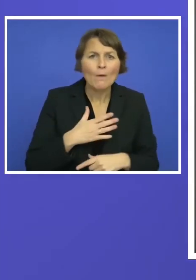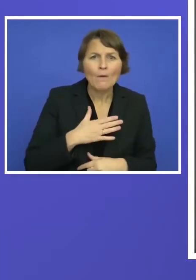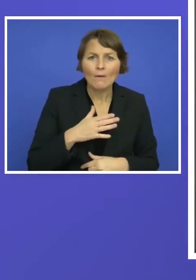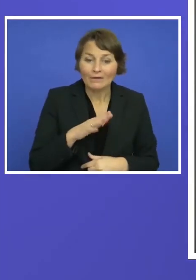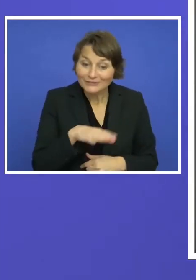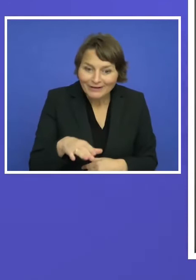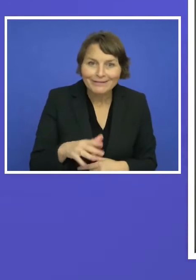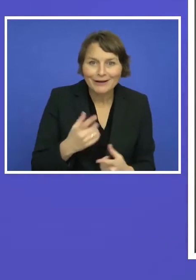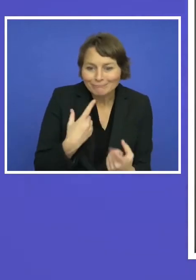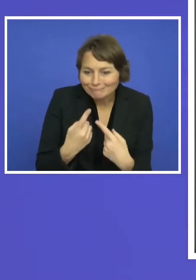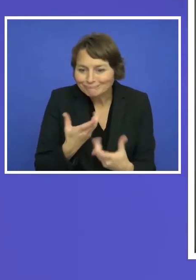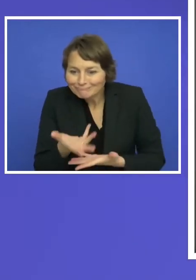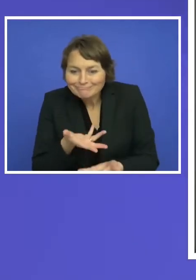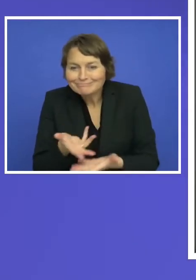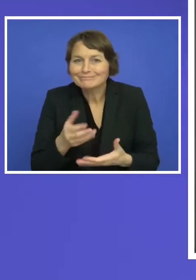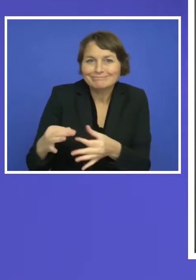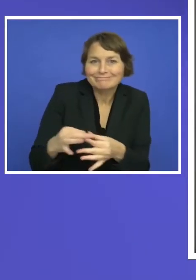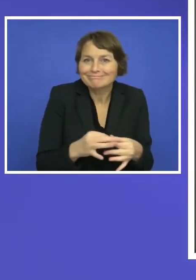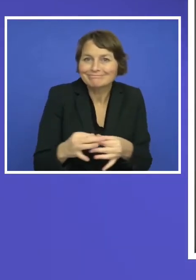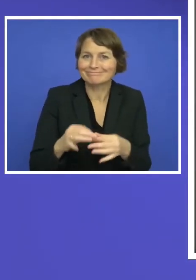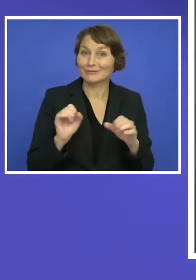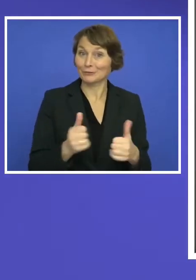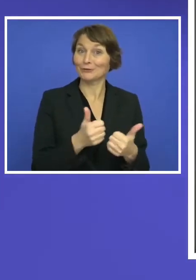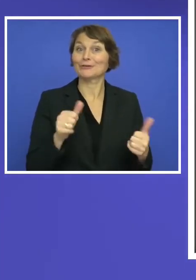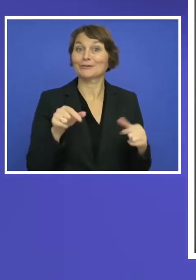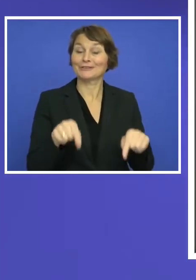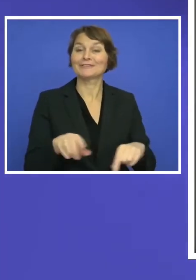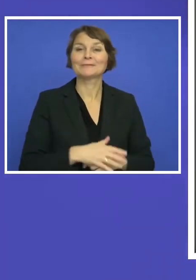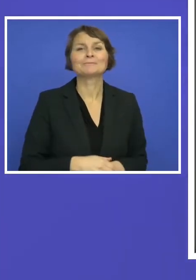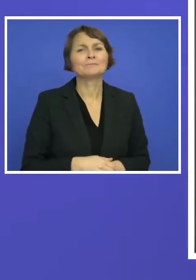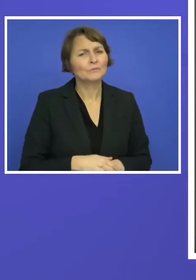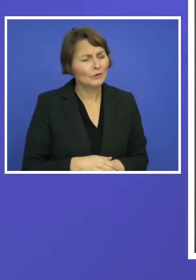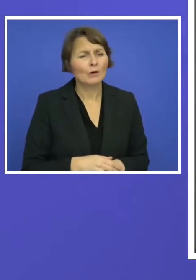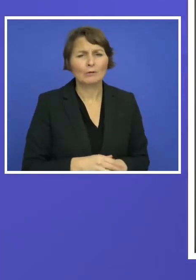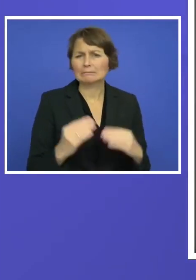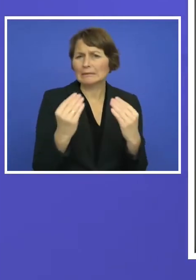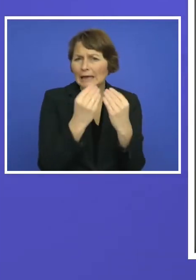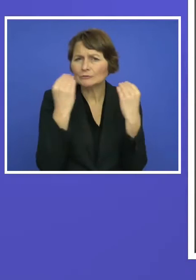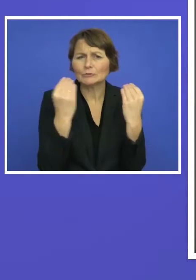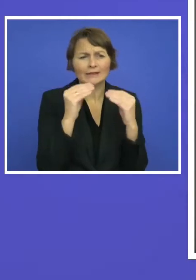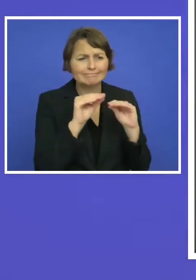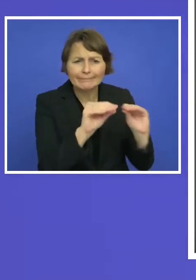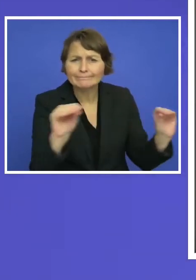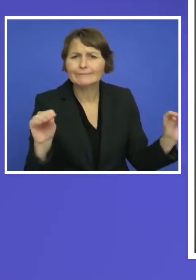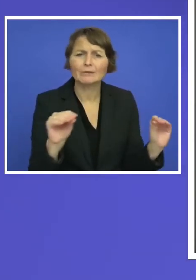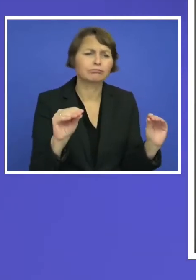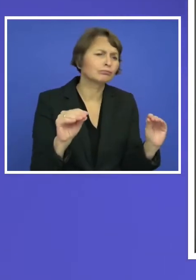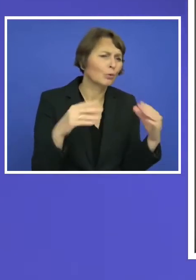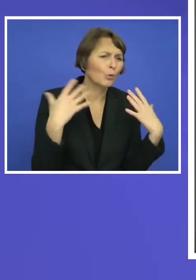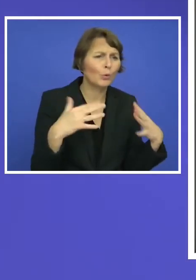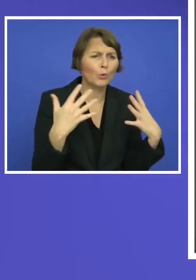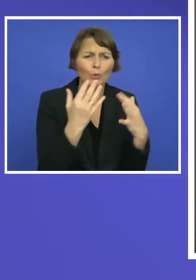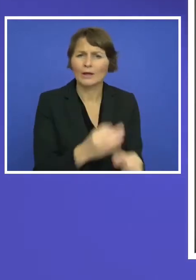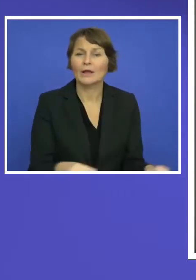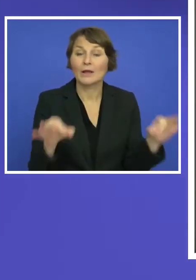them. So daycare and education is so important that we have. And we have also had school meals,